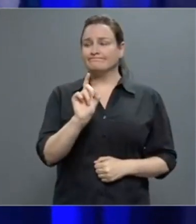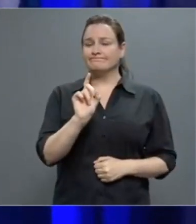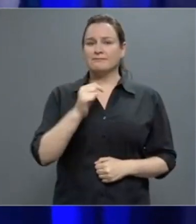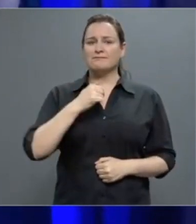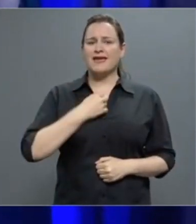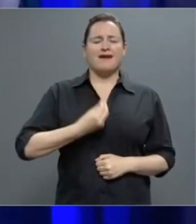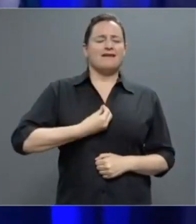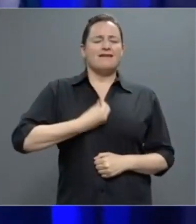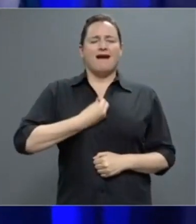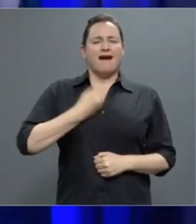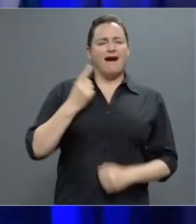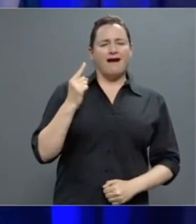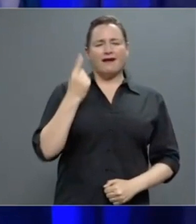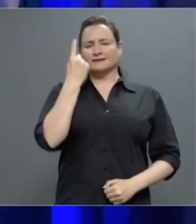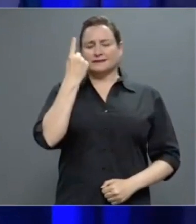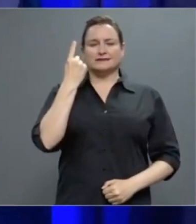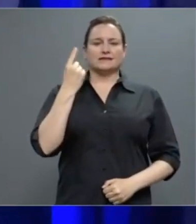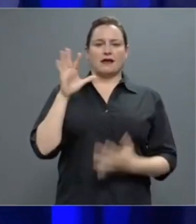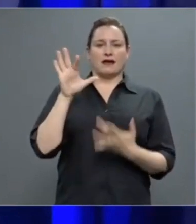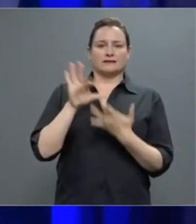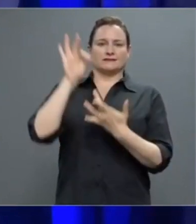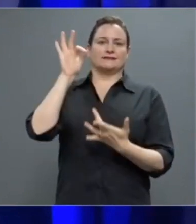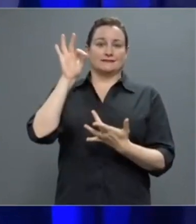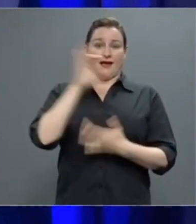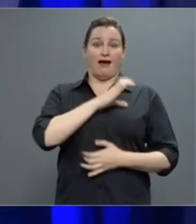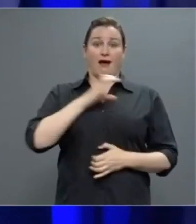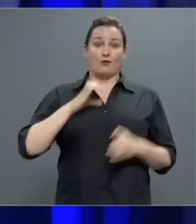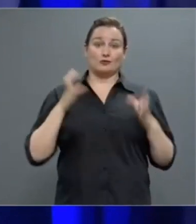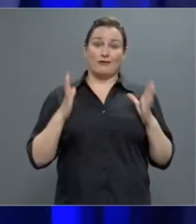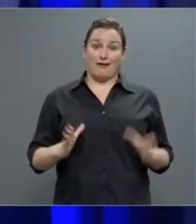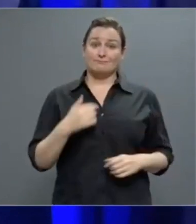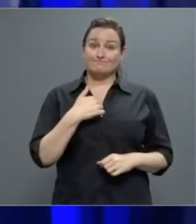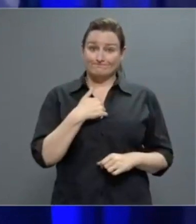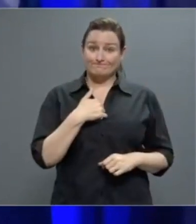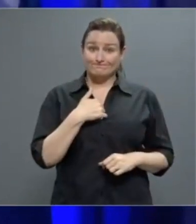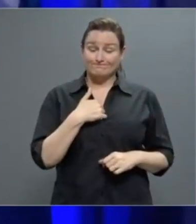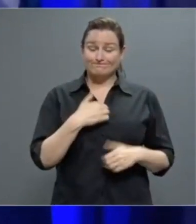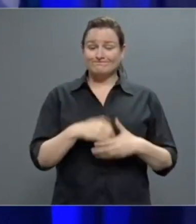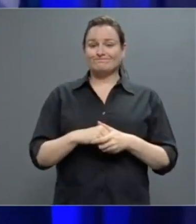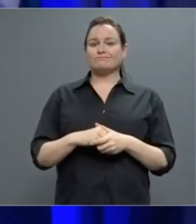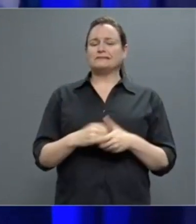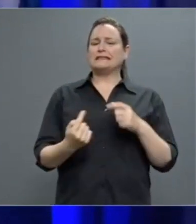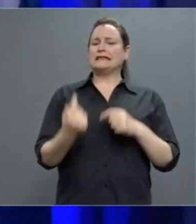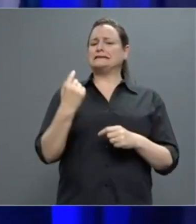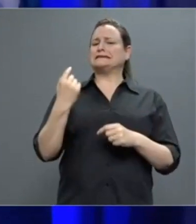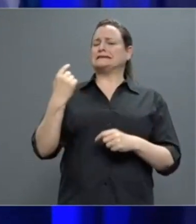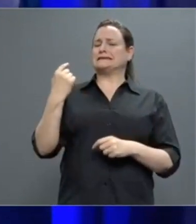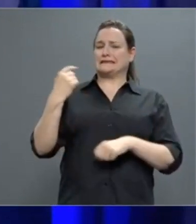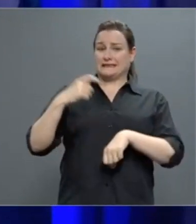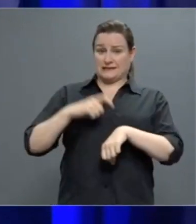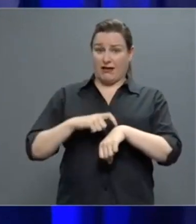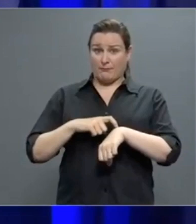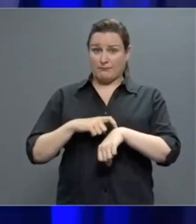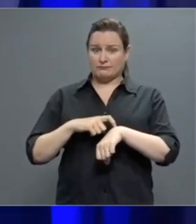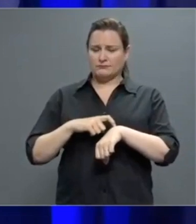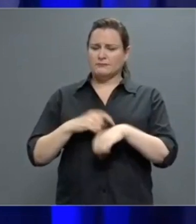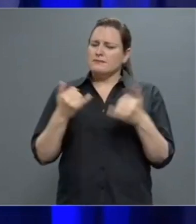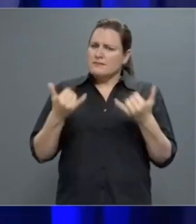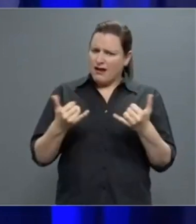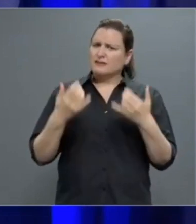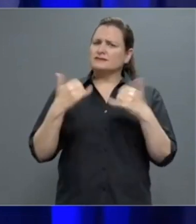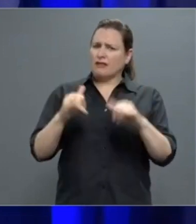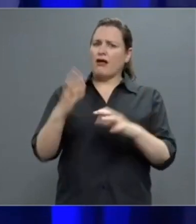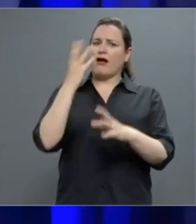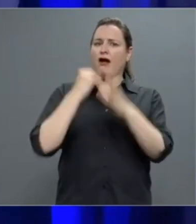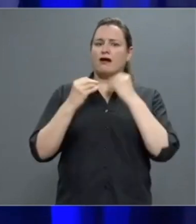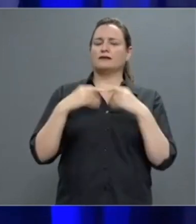youngest ever elected councillors. Back then, as today, many people ask me why I